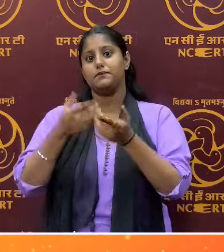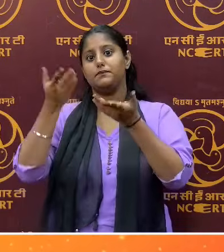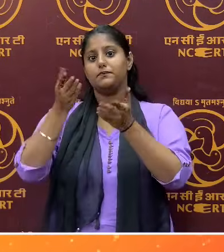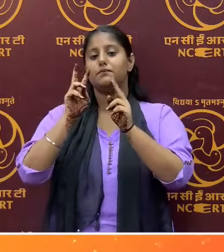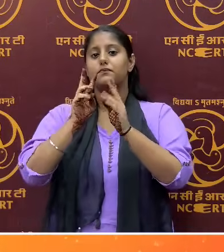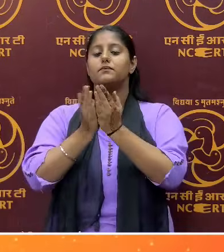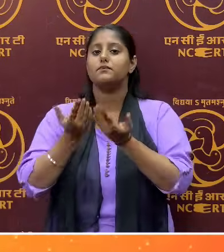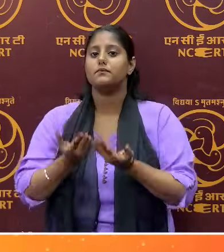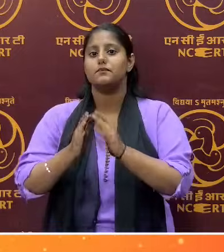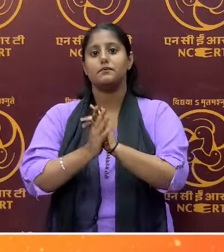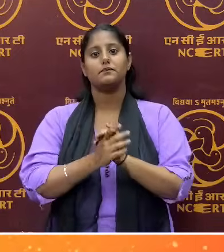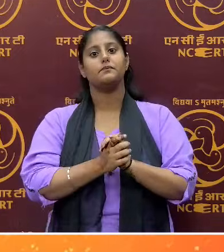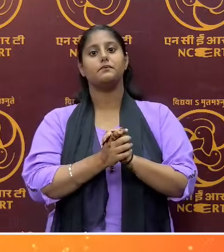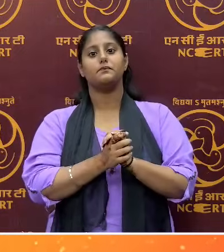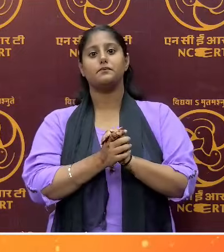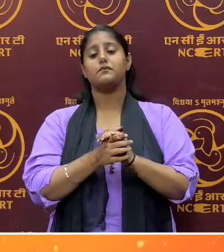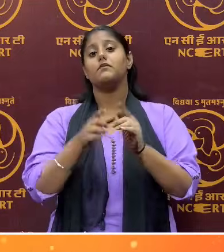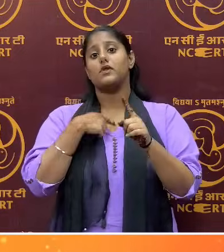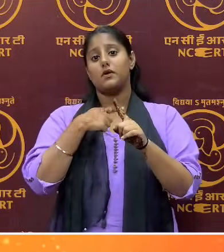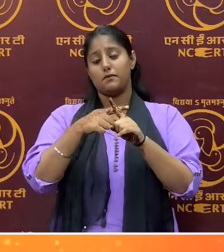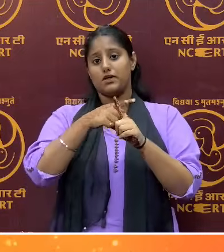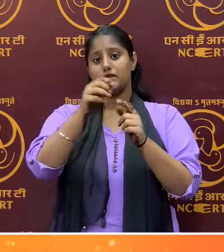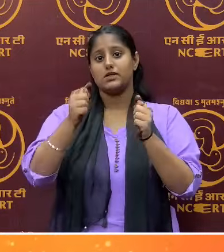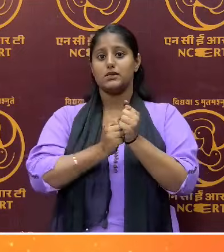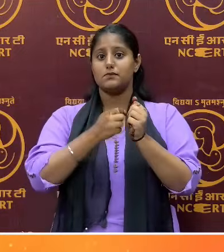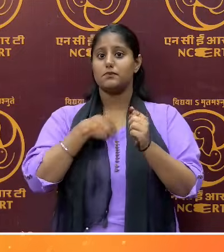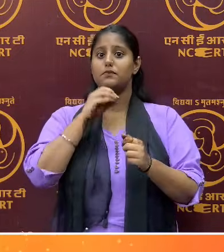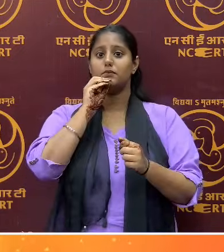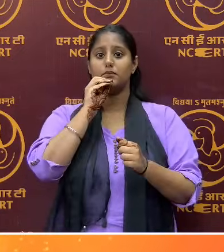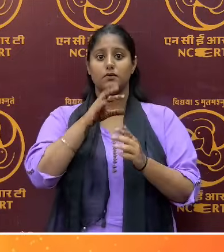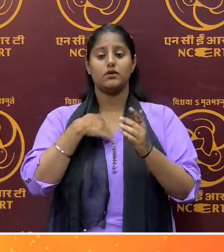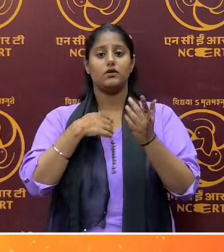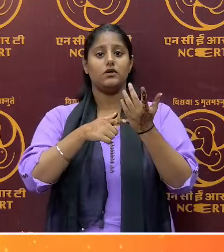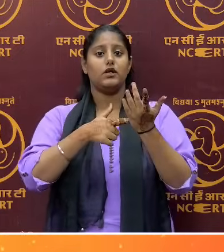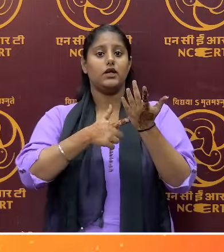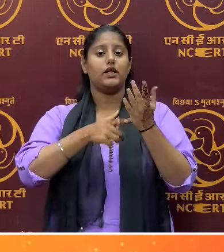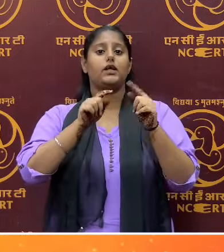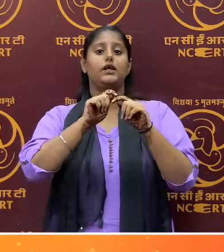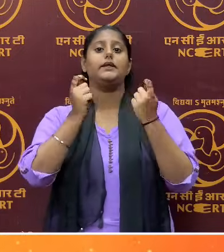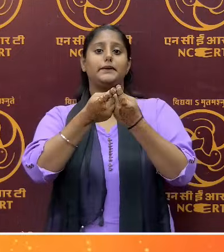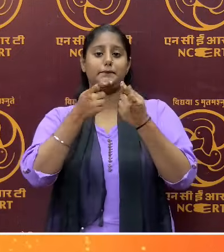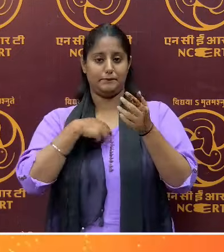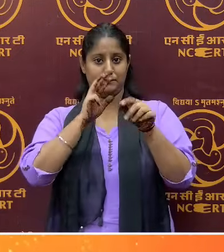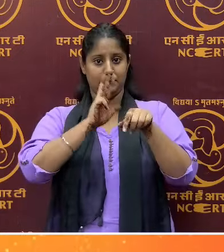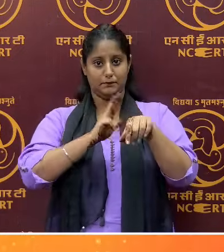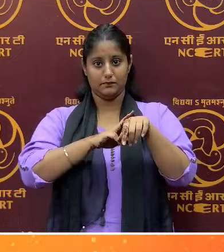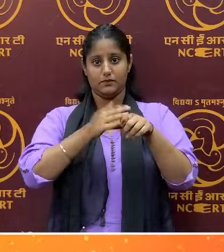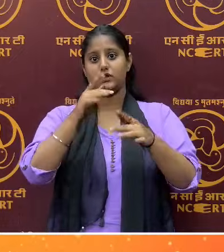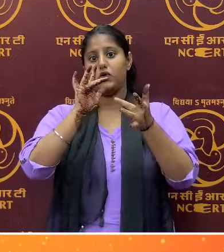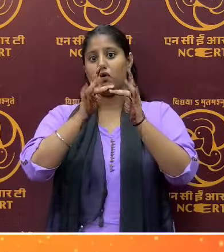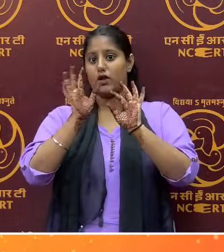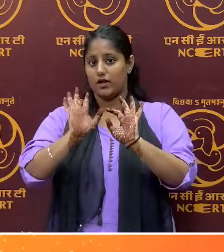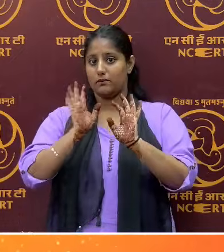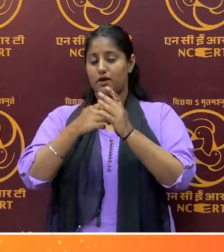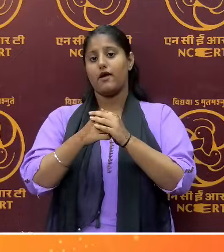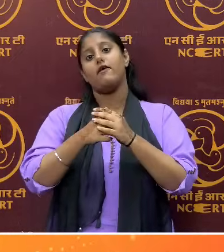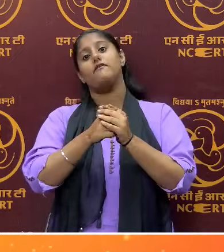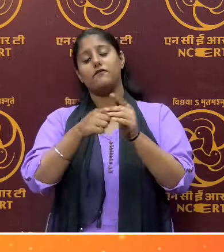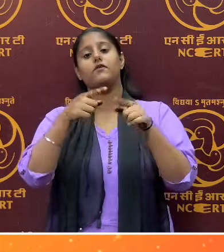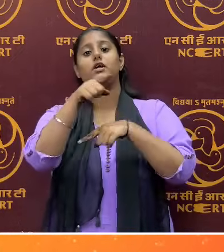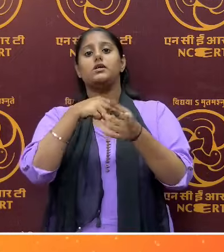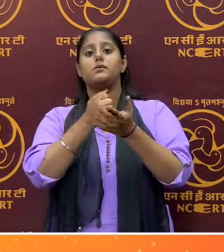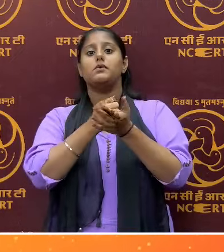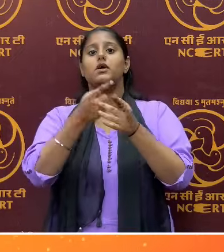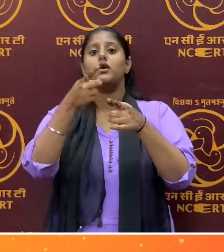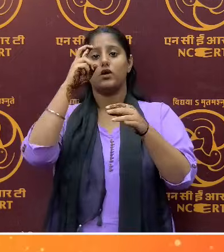session. Namaskar. I would also like to welcome all our technical team members who have joined us online. They'll be giving hands-on demonstration and taking